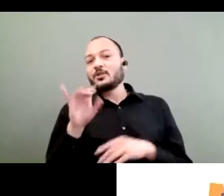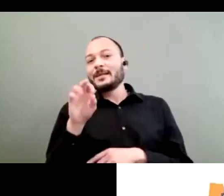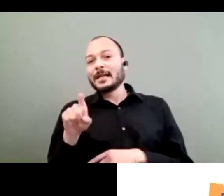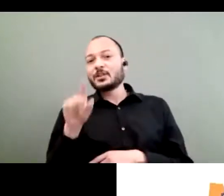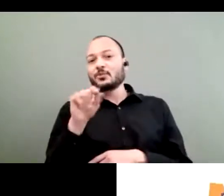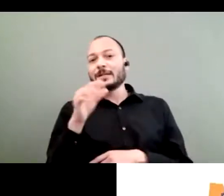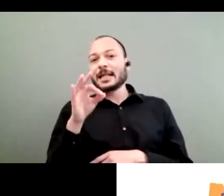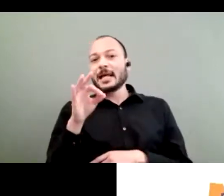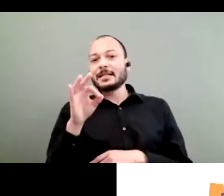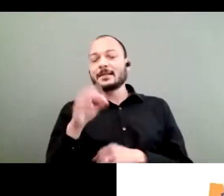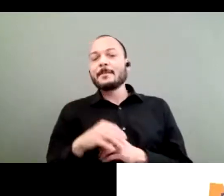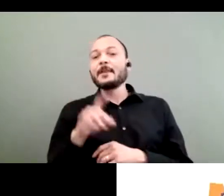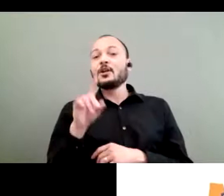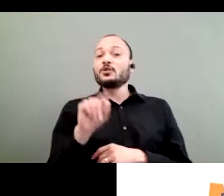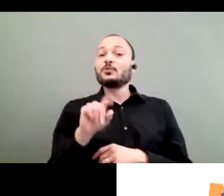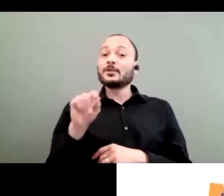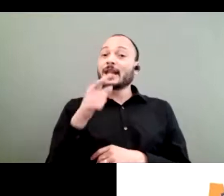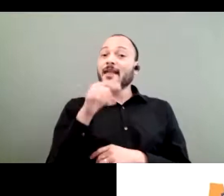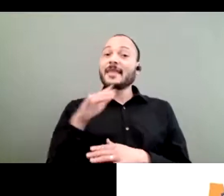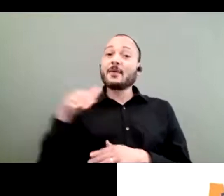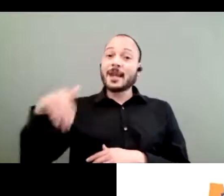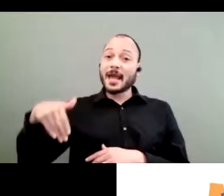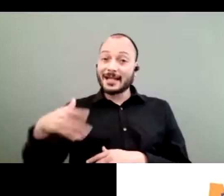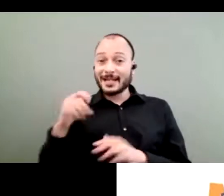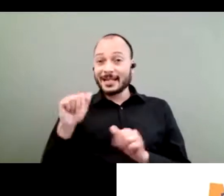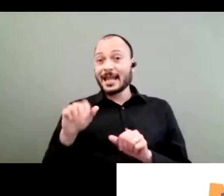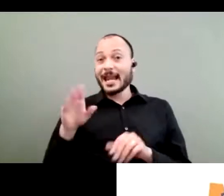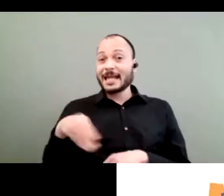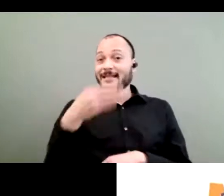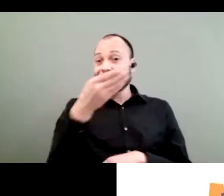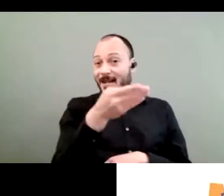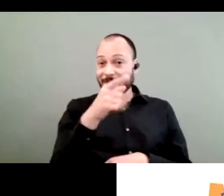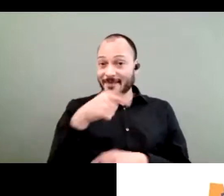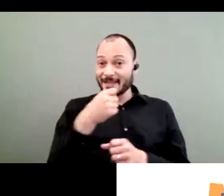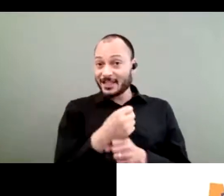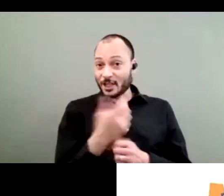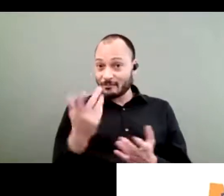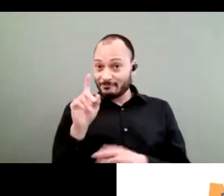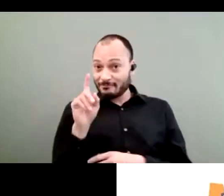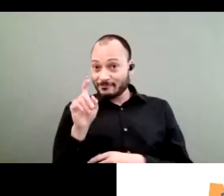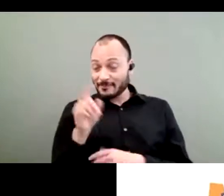2019. In 2020, they were late. Can I submit them this year?